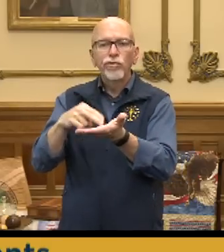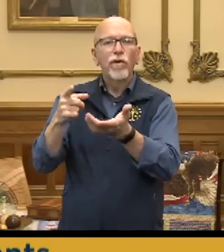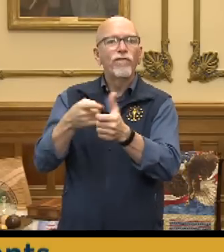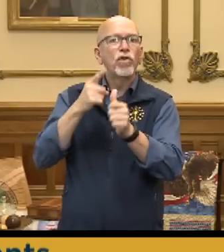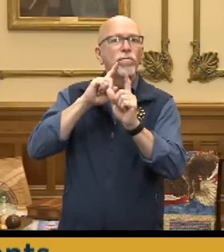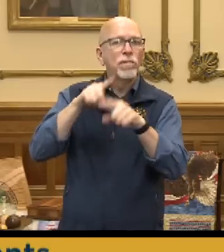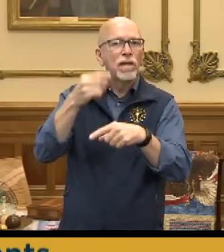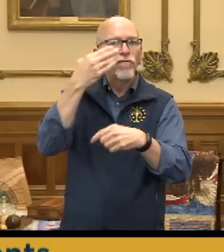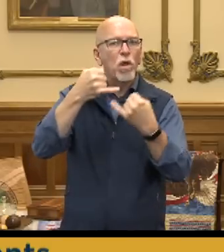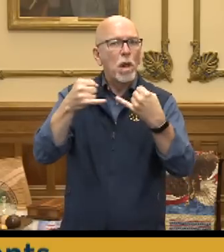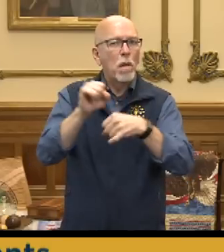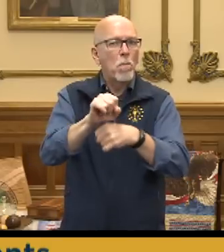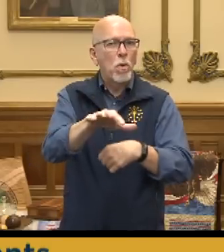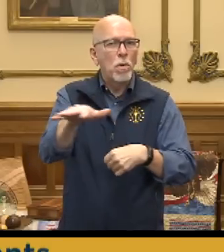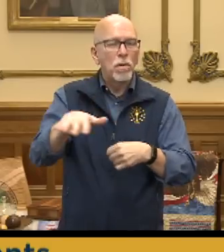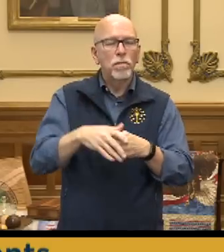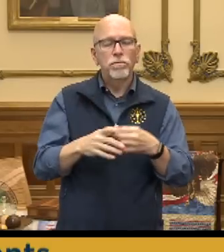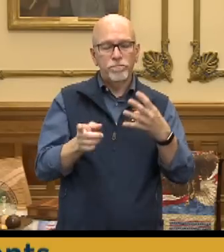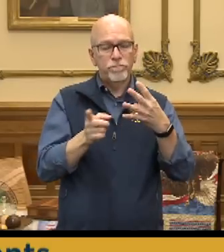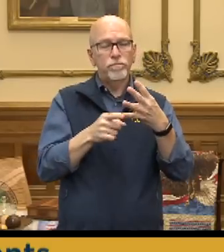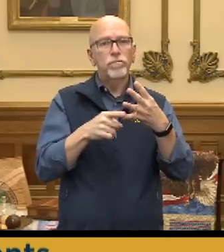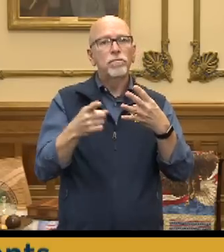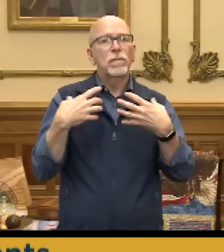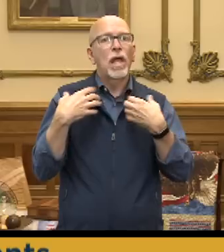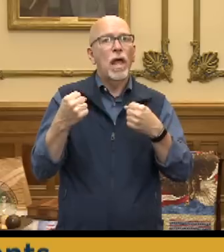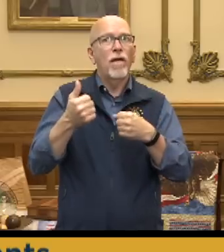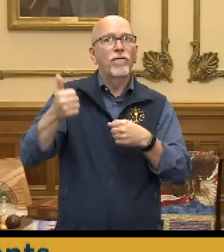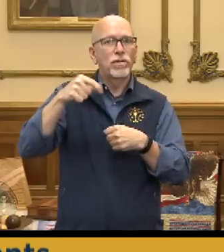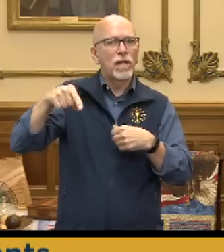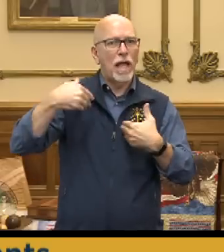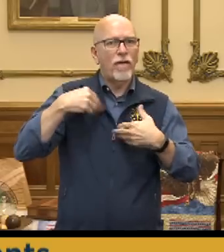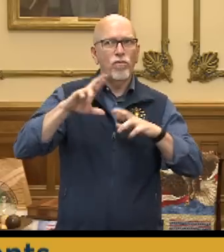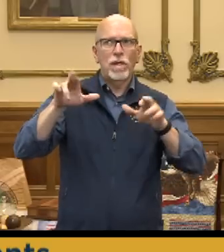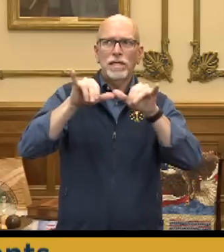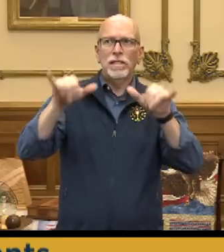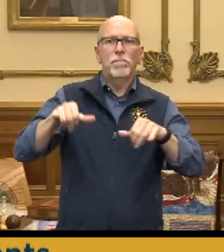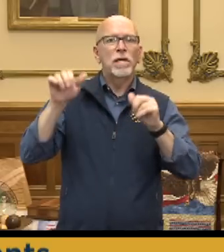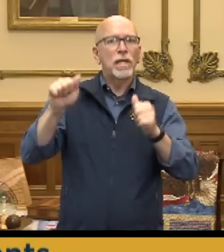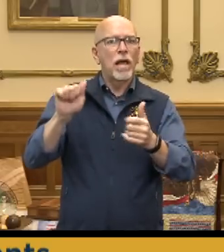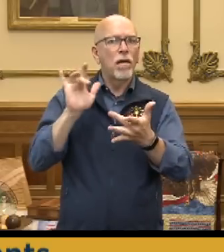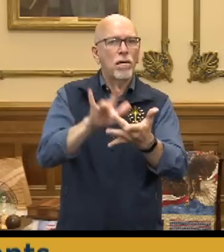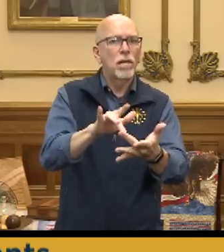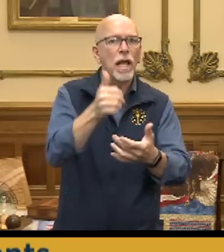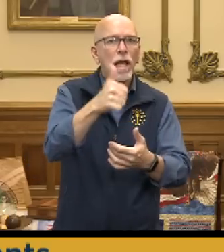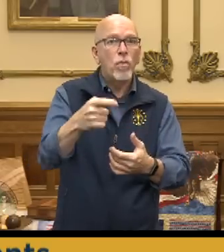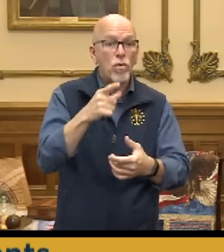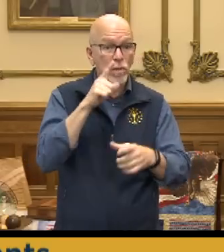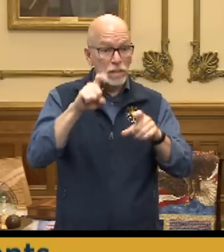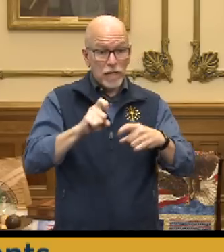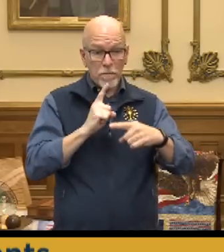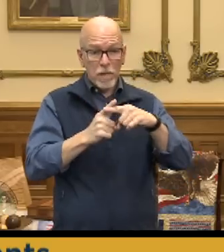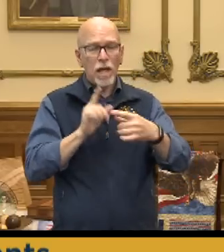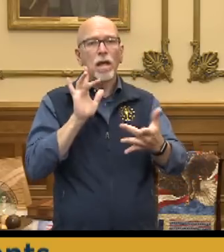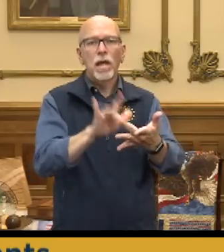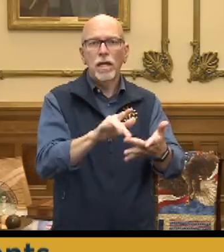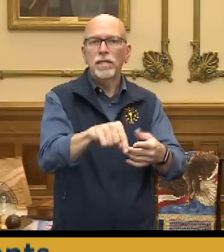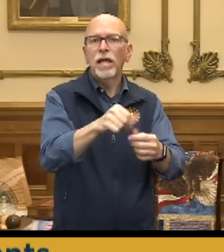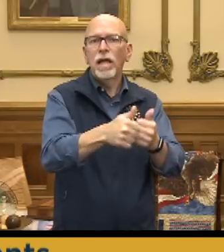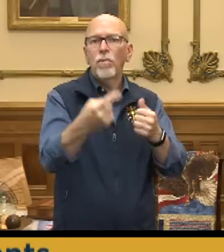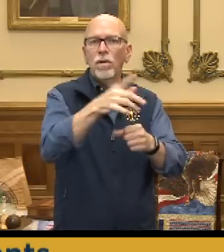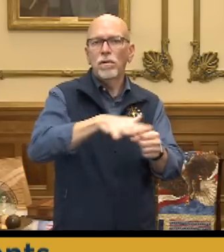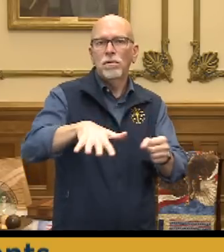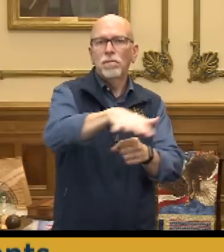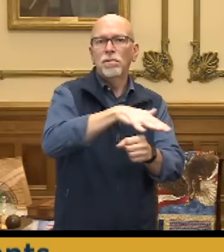and frontline employees. And health officials have the systems in place to contact all individuals who test positive for COVID-19